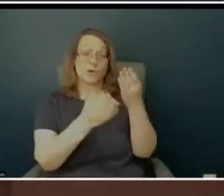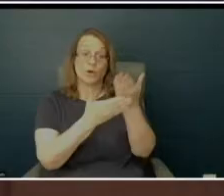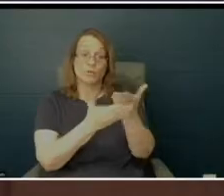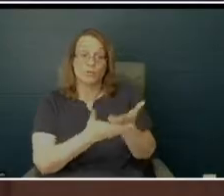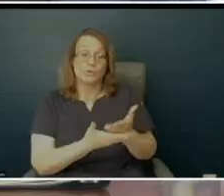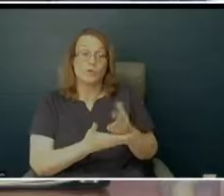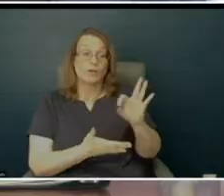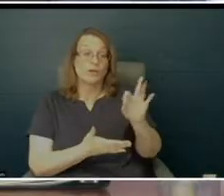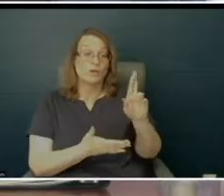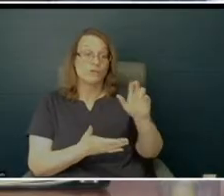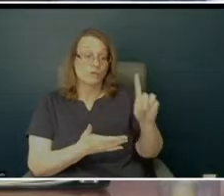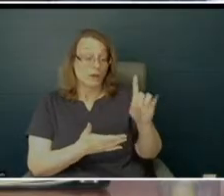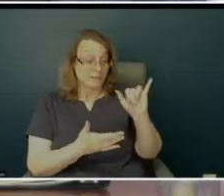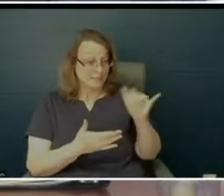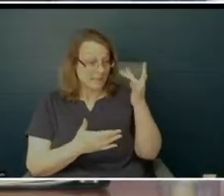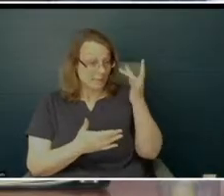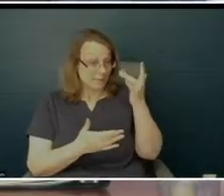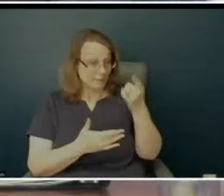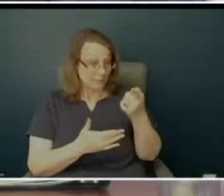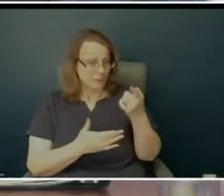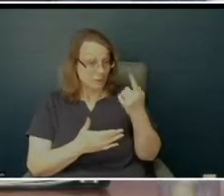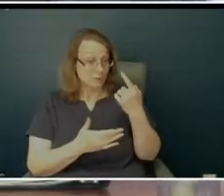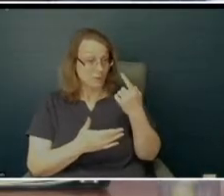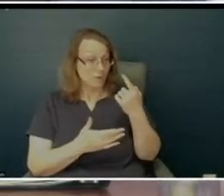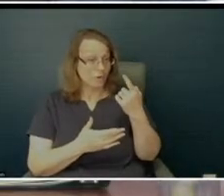reputation? No, not at all.